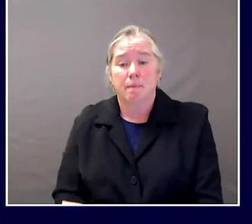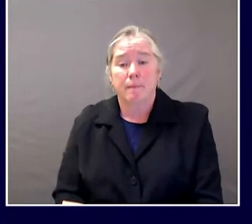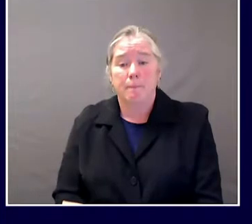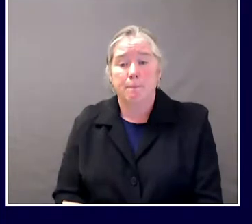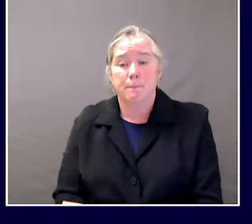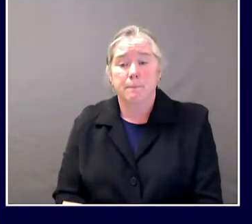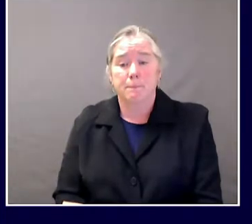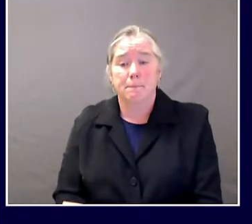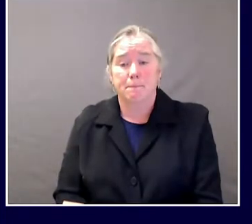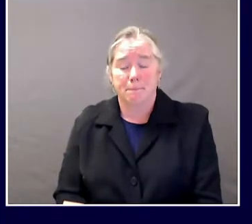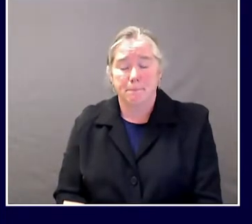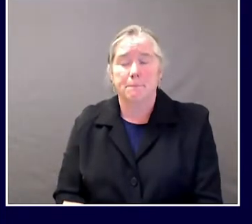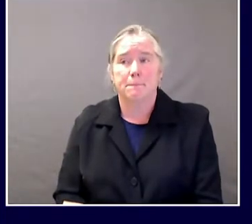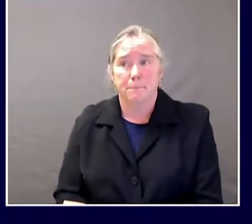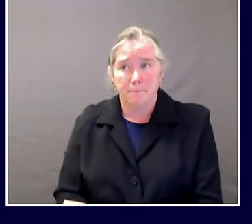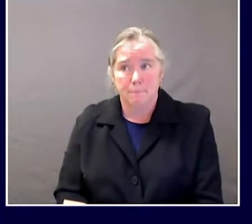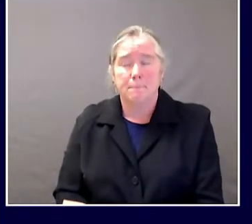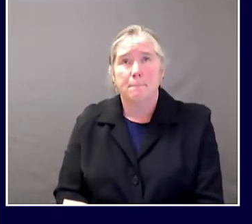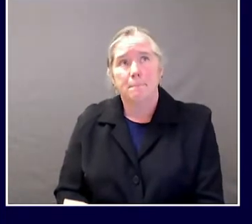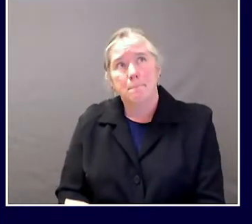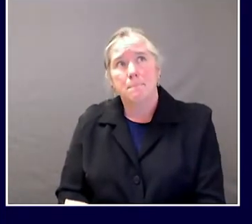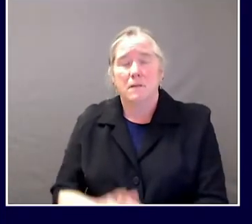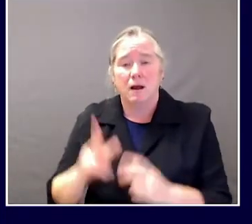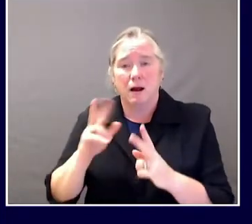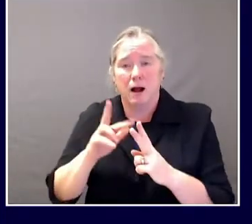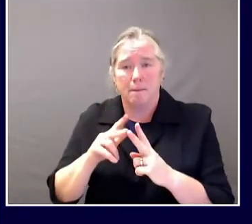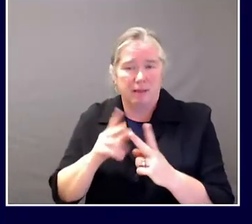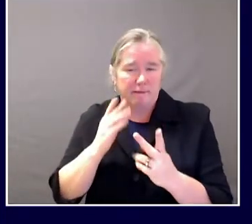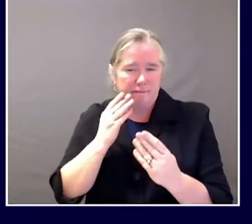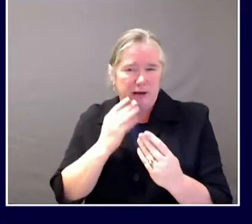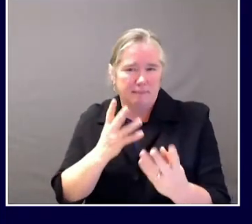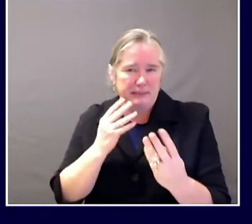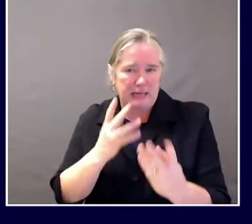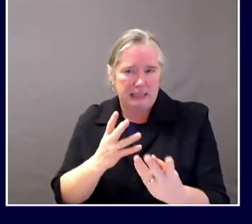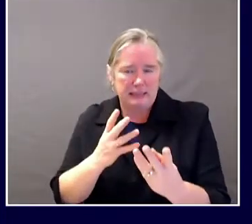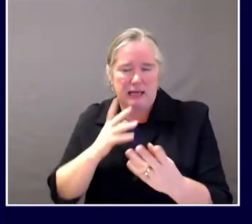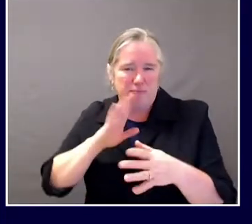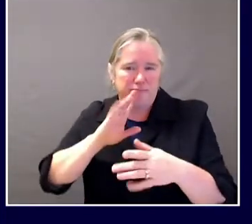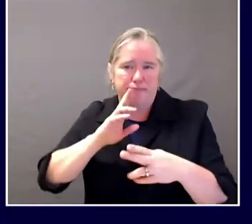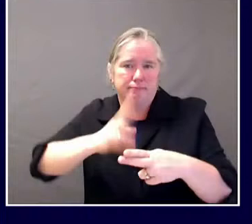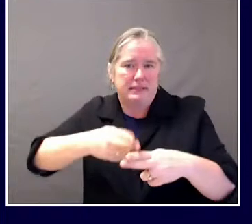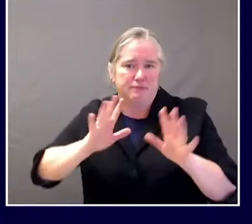couple of updates that I will just touch on very, very briefly.